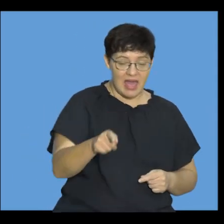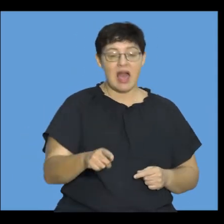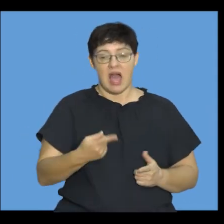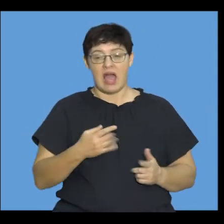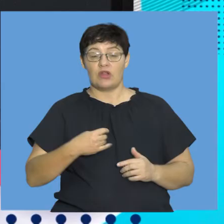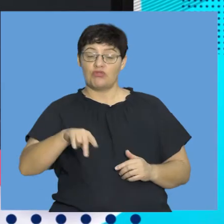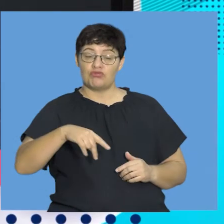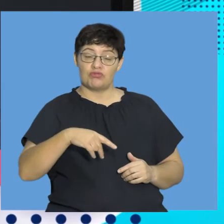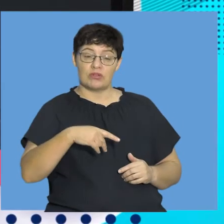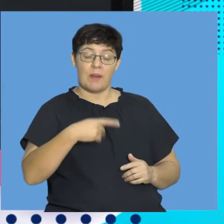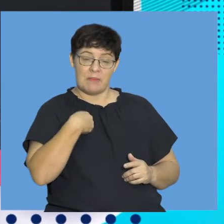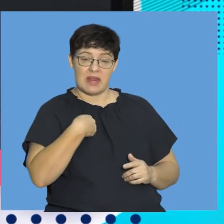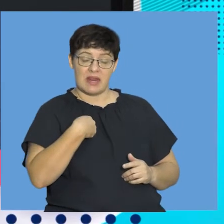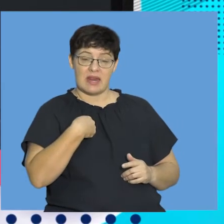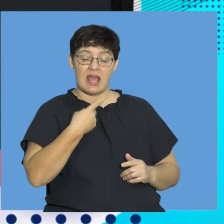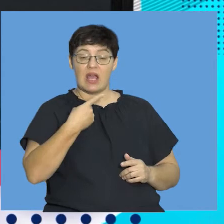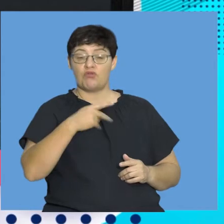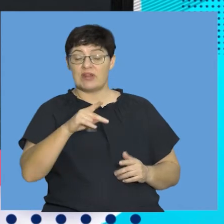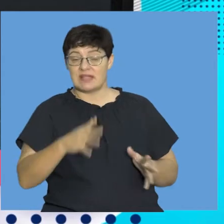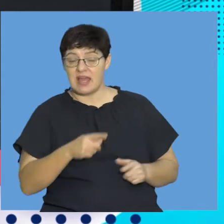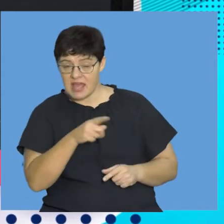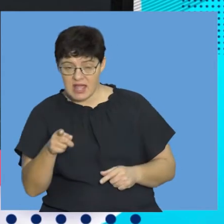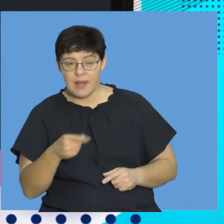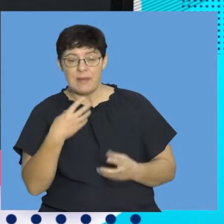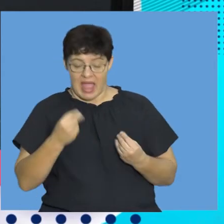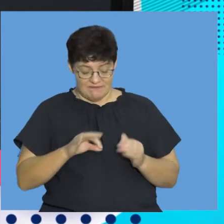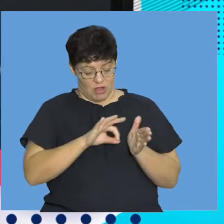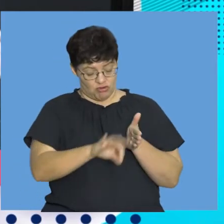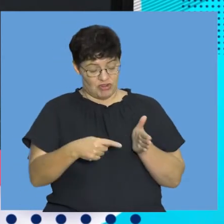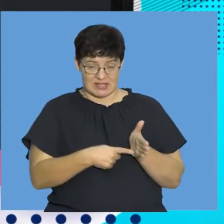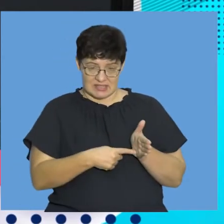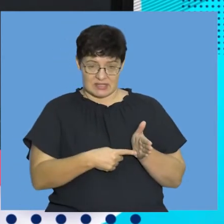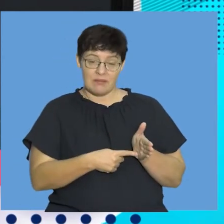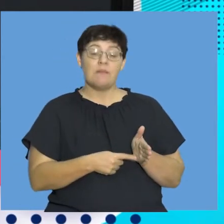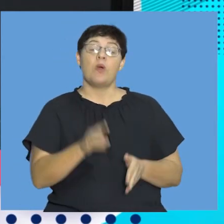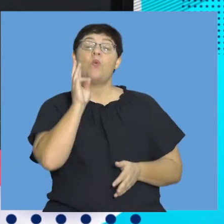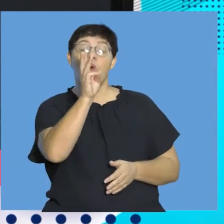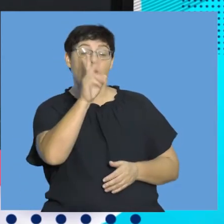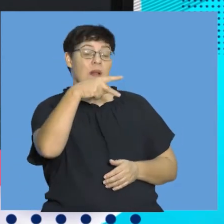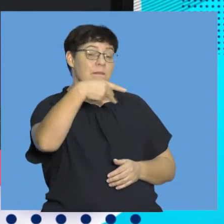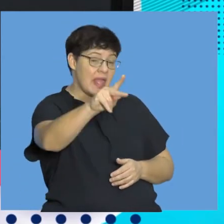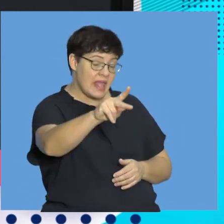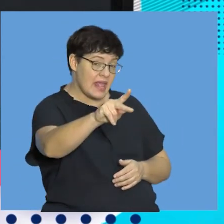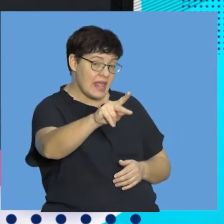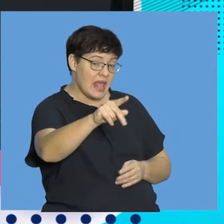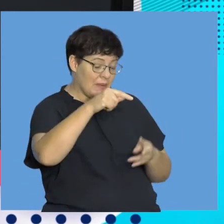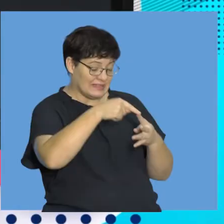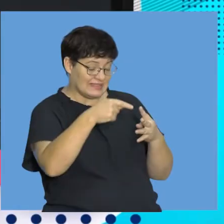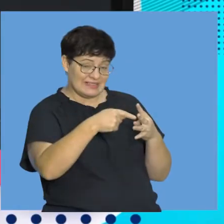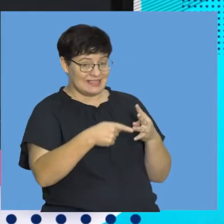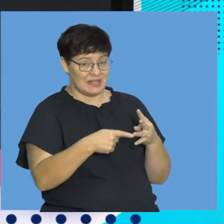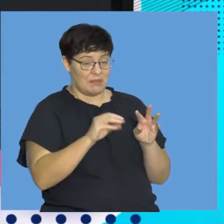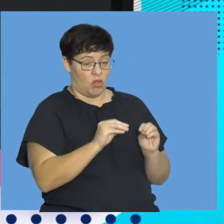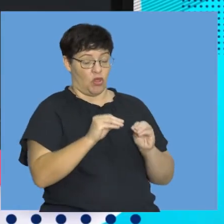your suppliers, with your creditors, telling them, right, this is my condition, I'm taking on this new contract, I will be able to